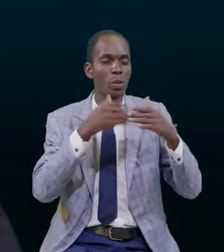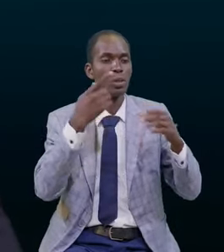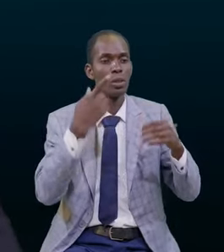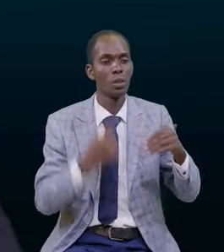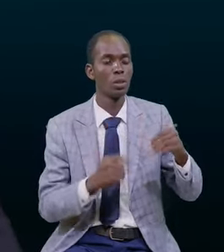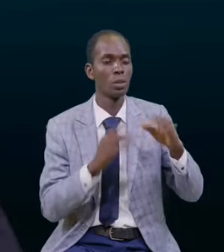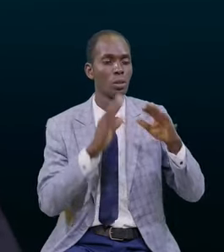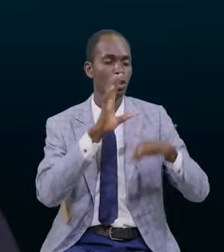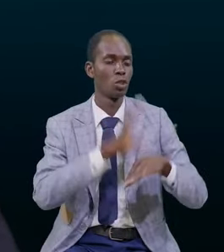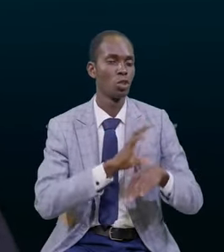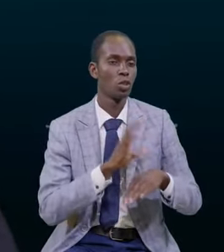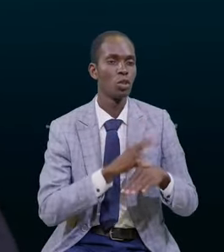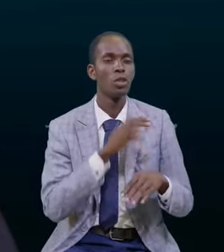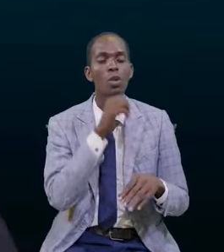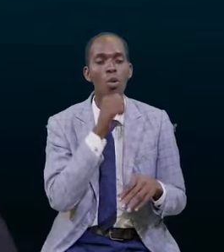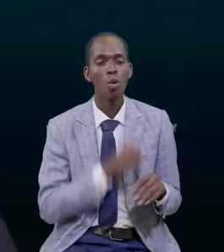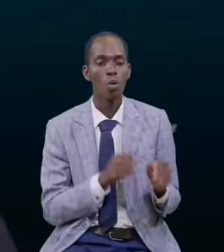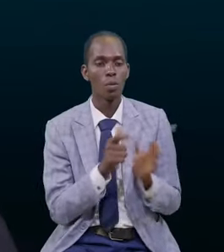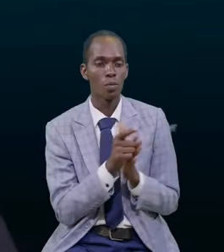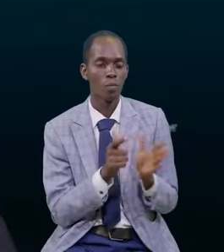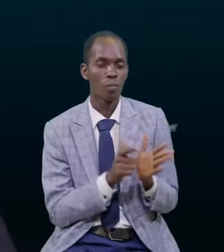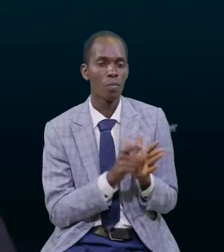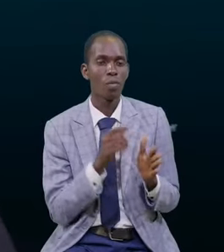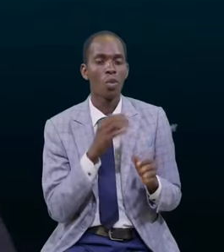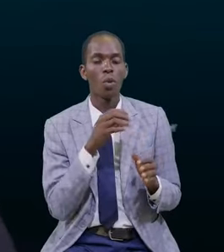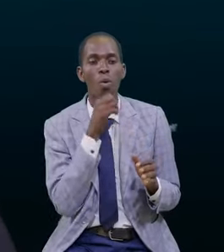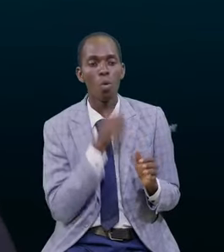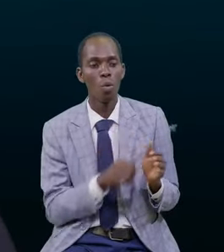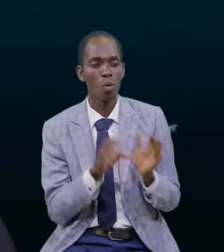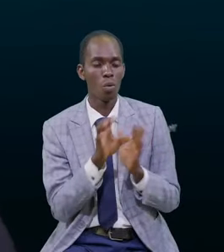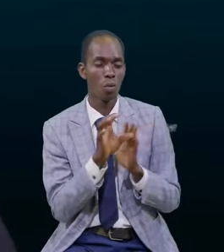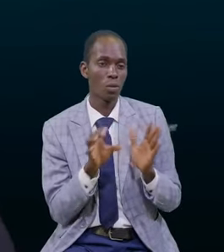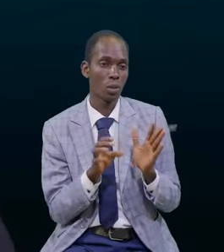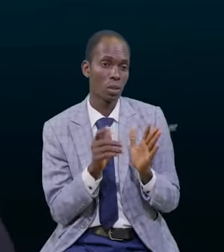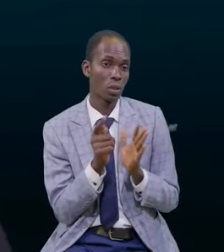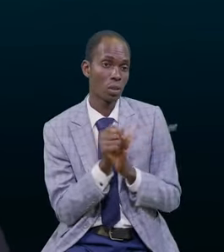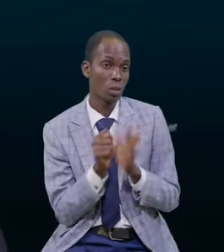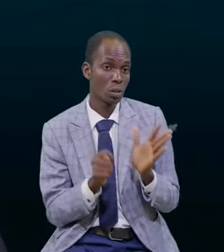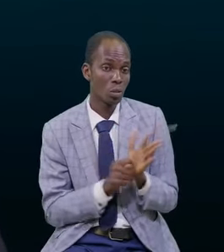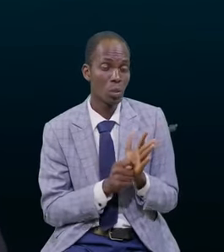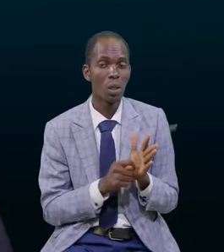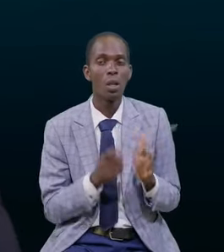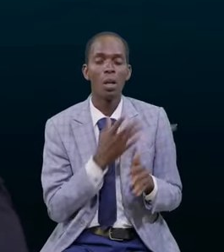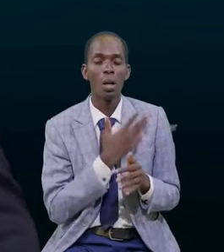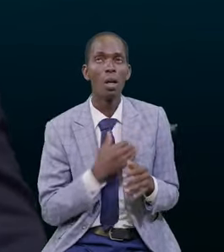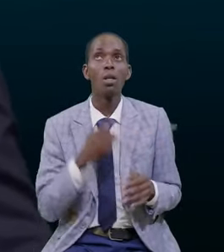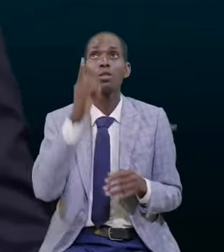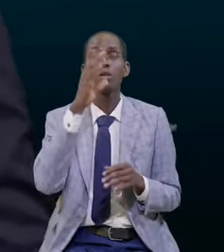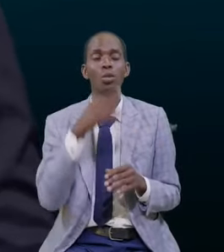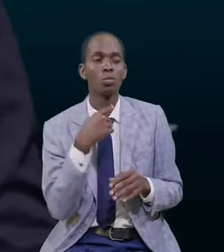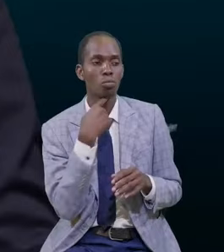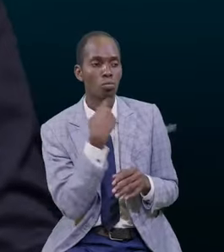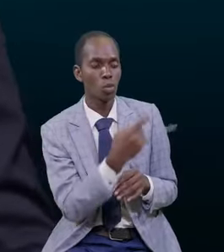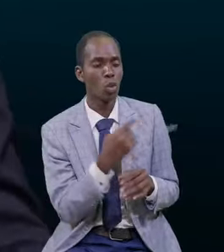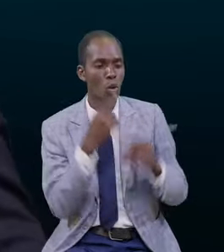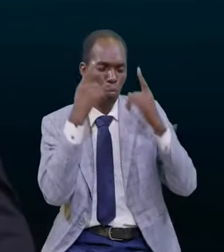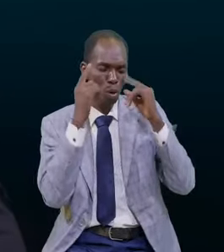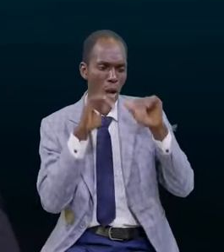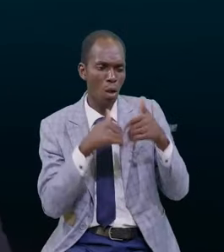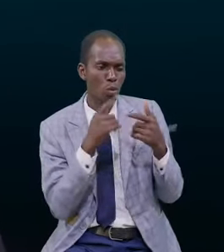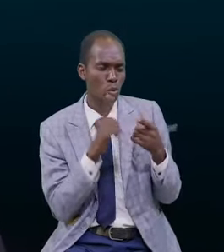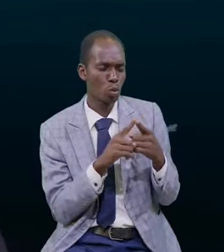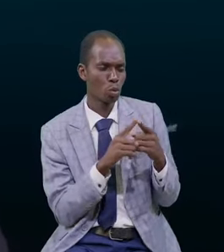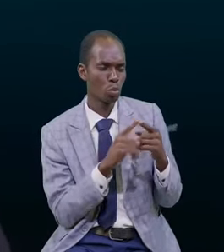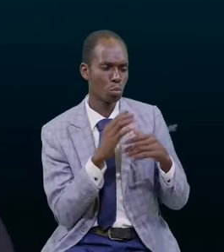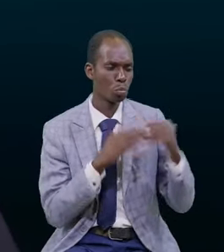and the Lord W repeatedly make sure you build it according to the specific specification shown to you on the